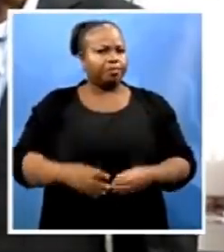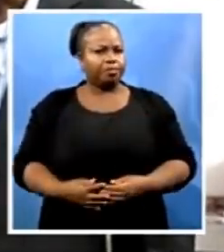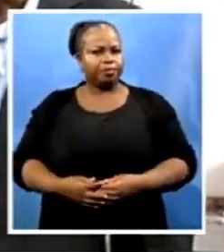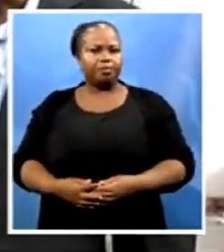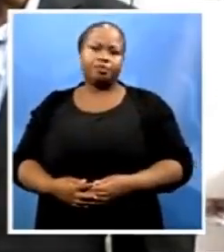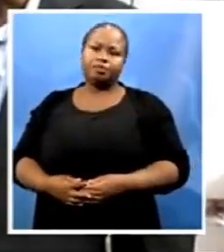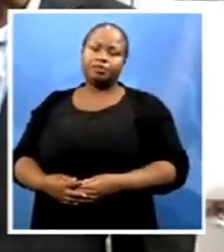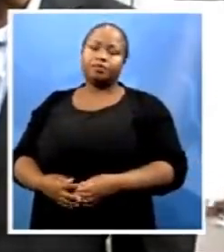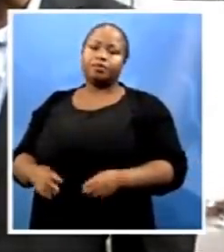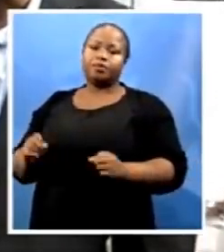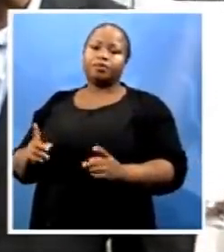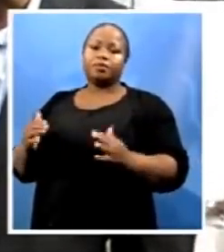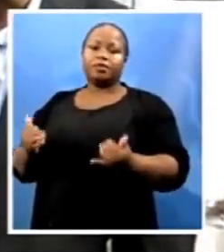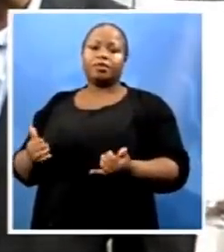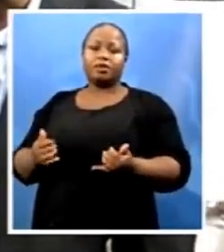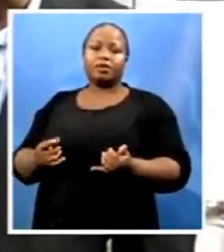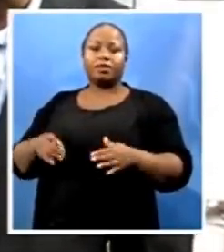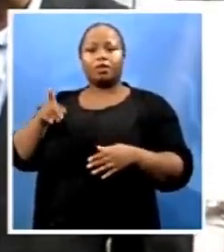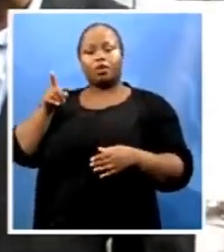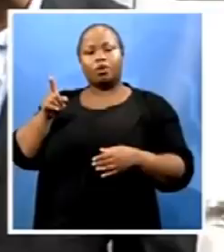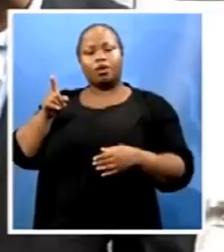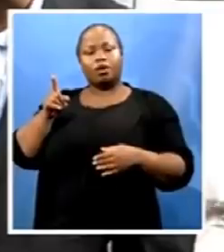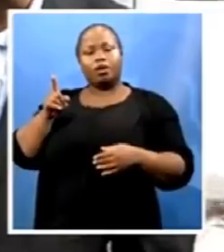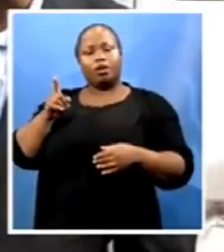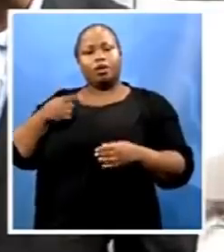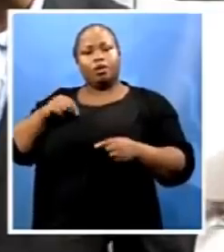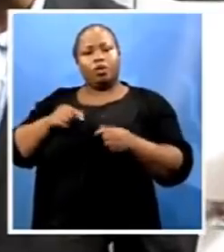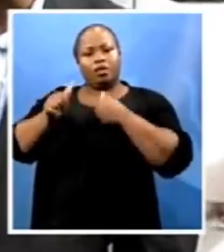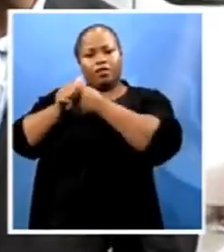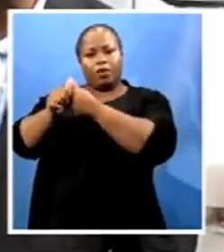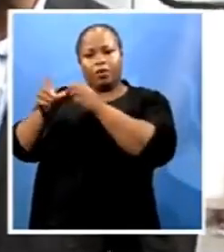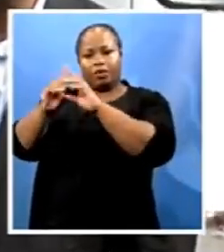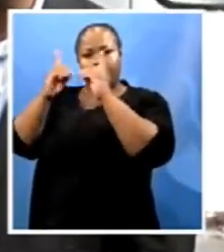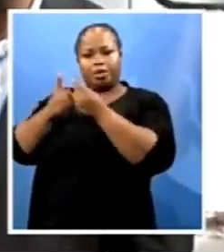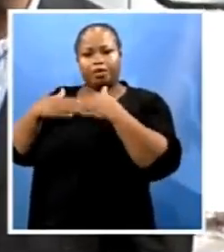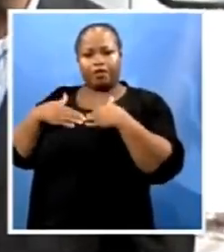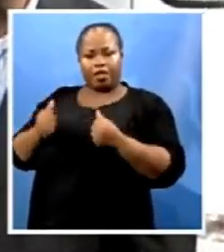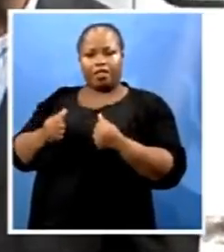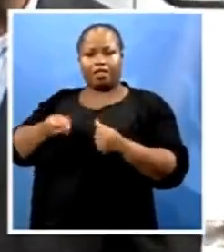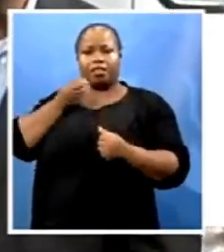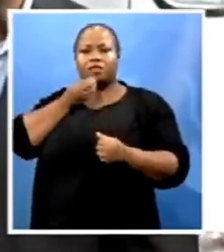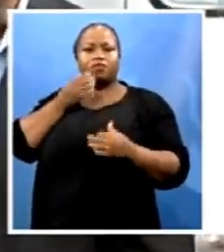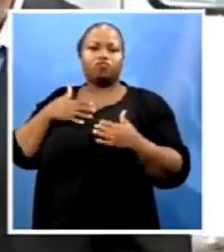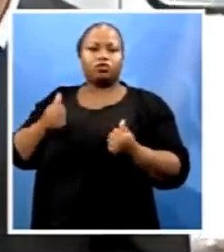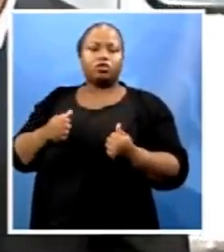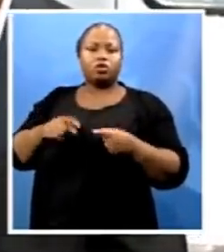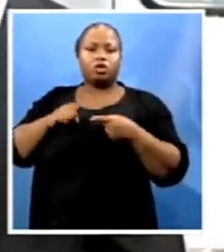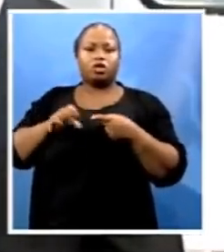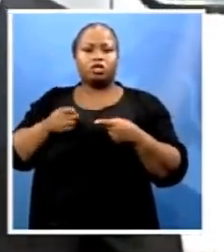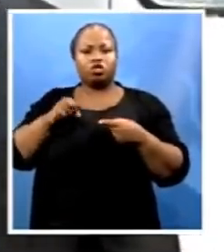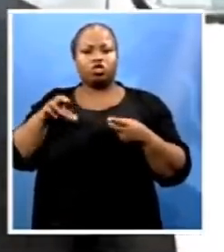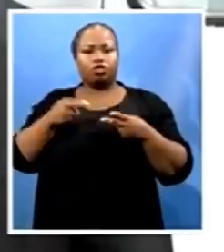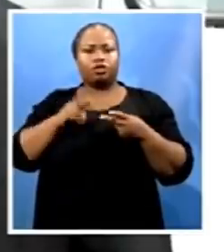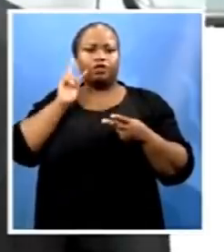by the Department of Health and Nutrition guidelines. So we've got starch, we've got vegetables, we've got